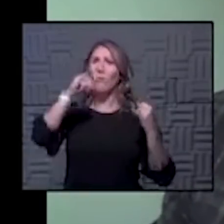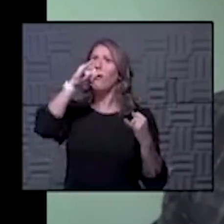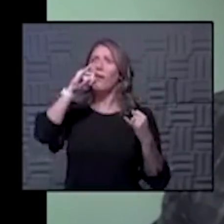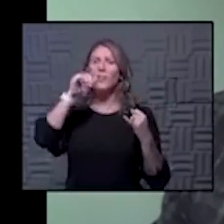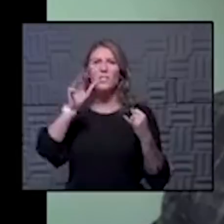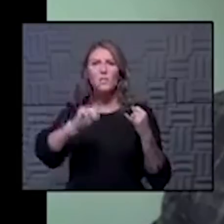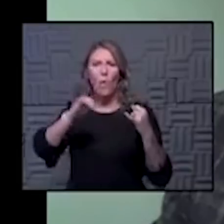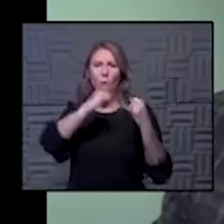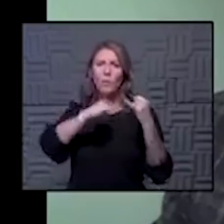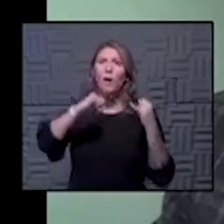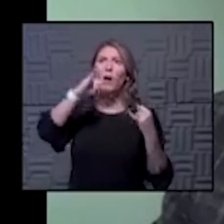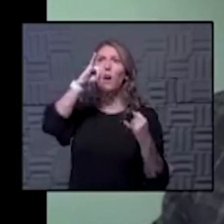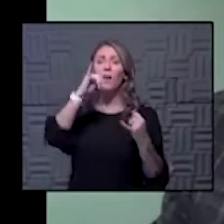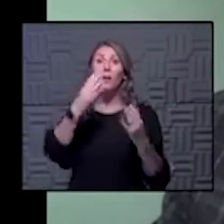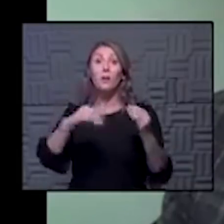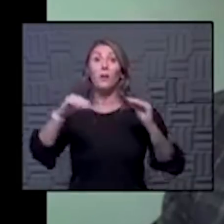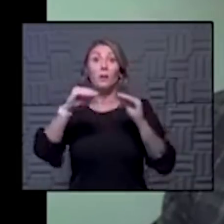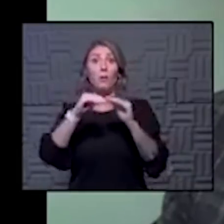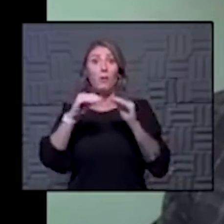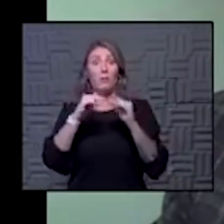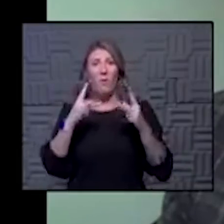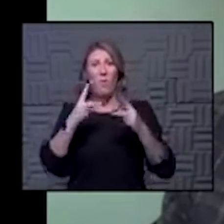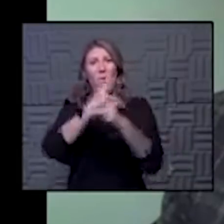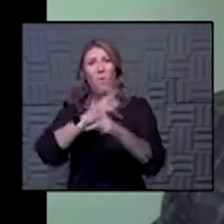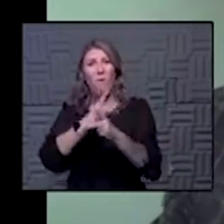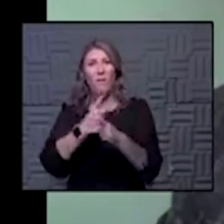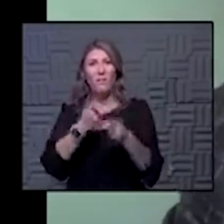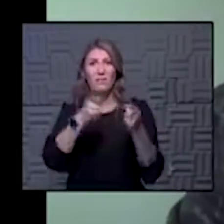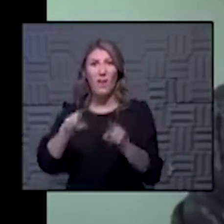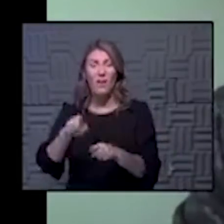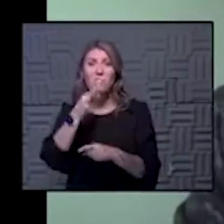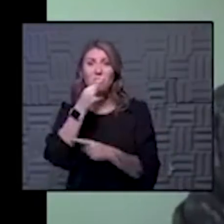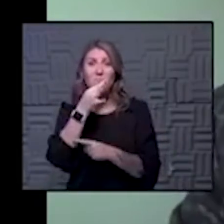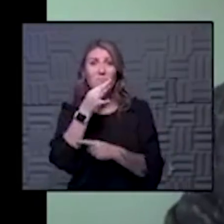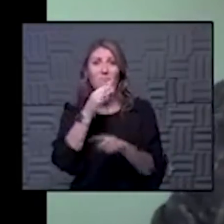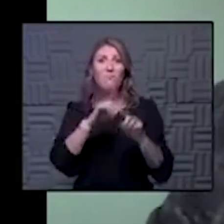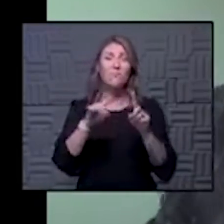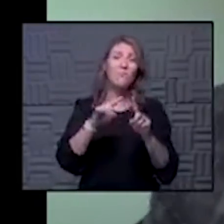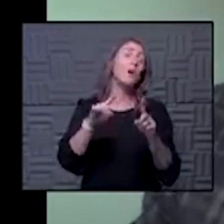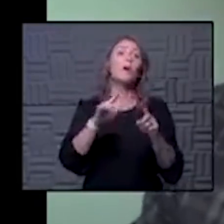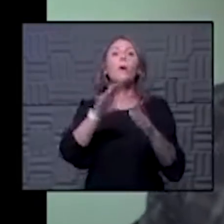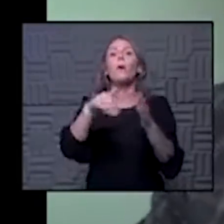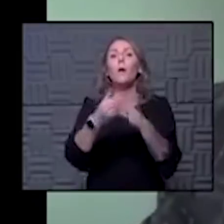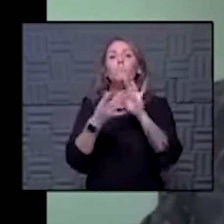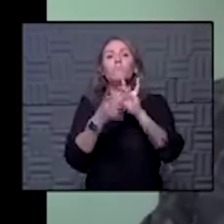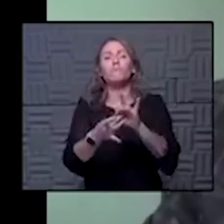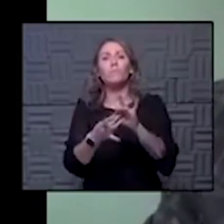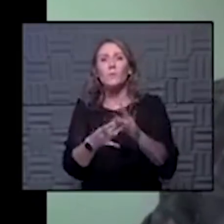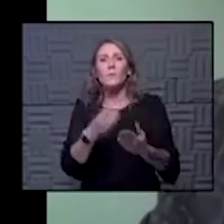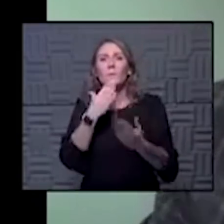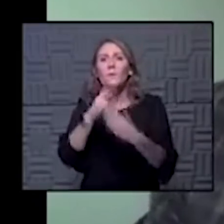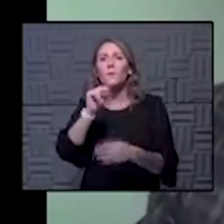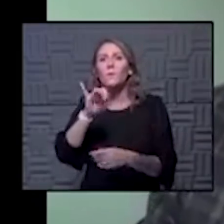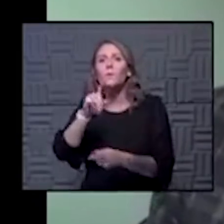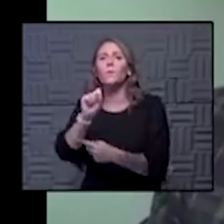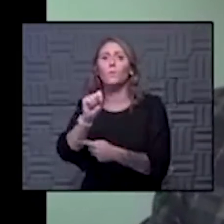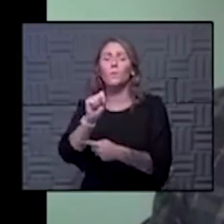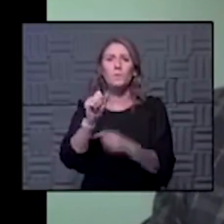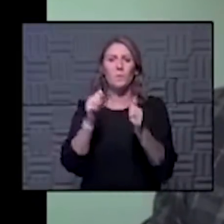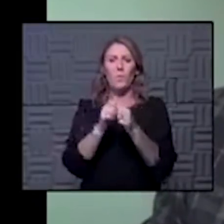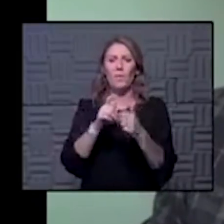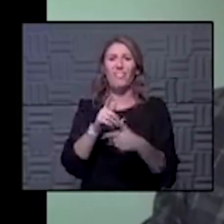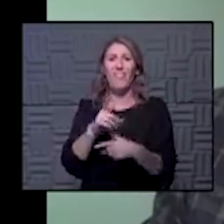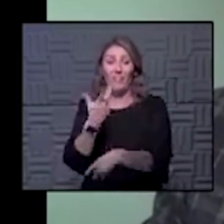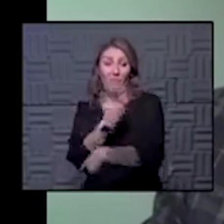more trouble is coming our way. All on the heels of some really good news coming out around Pfizer, and now Moderna is talking about their